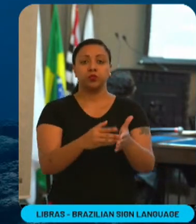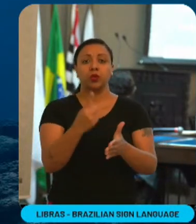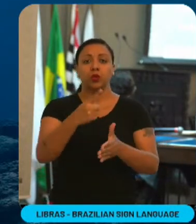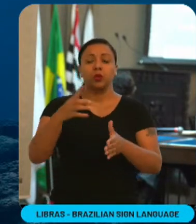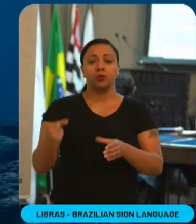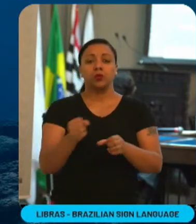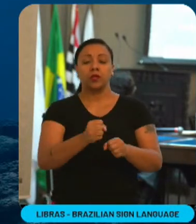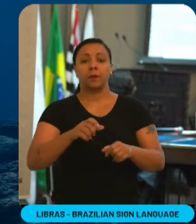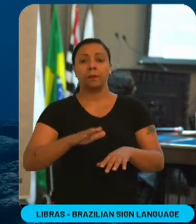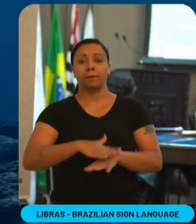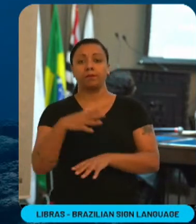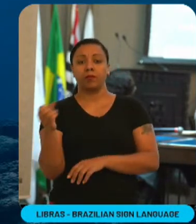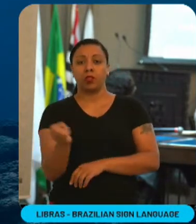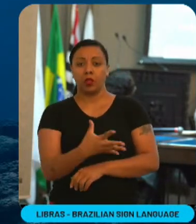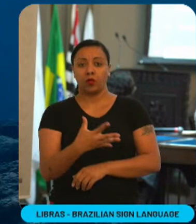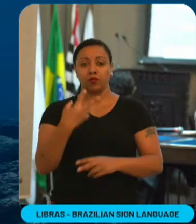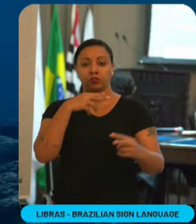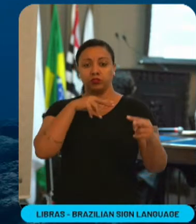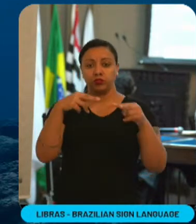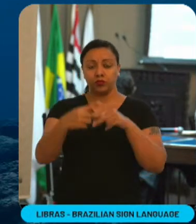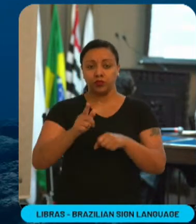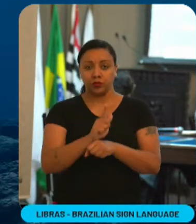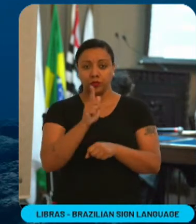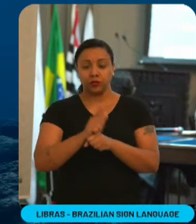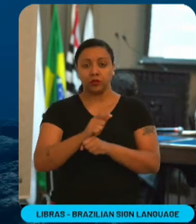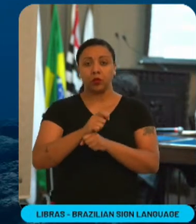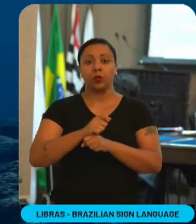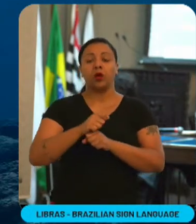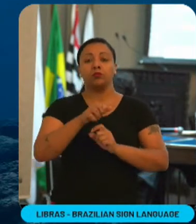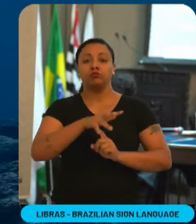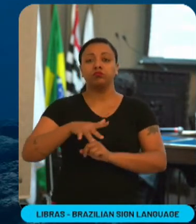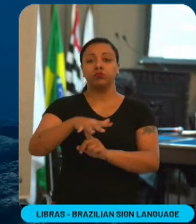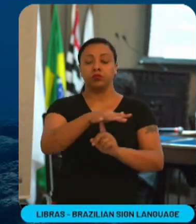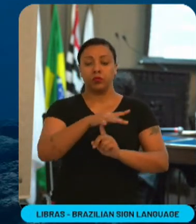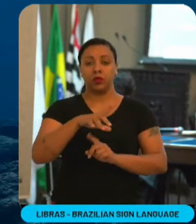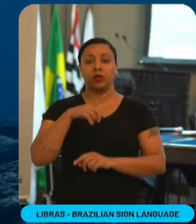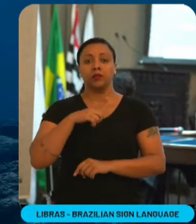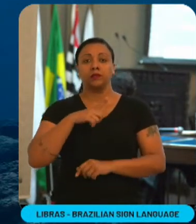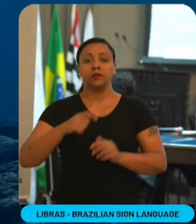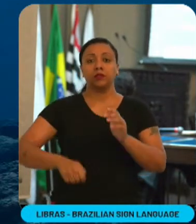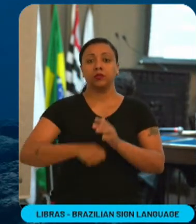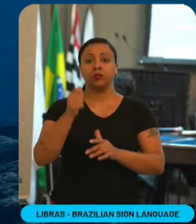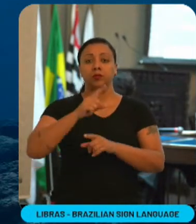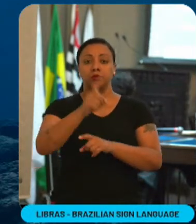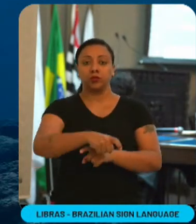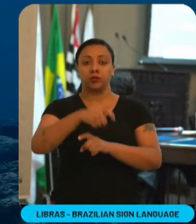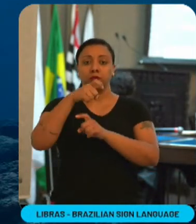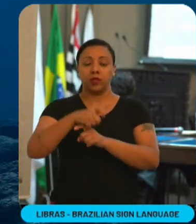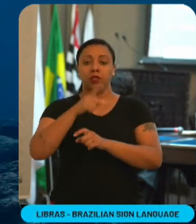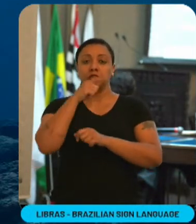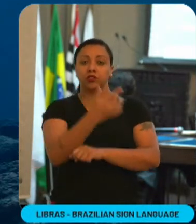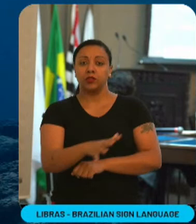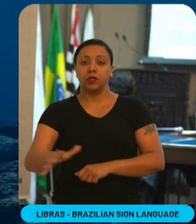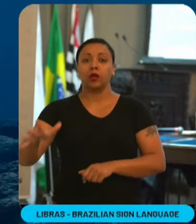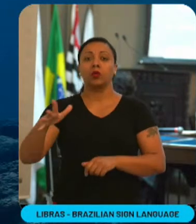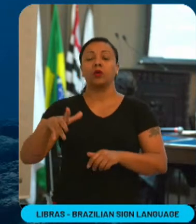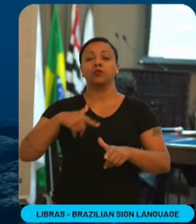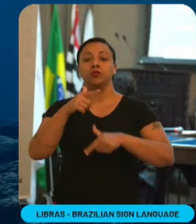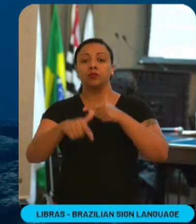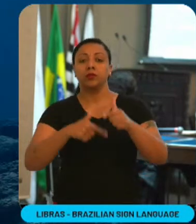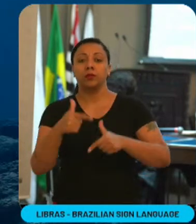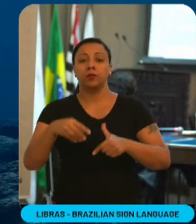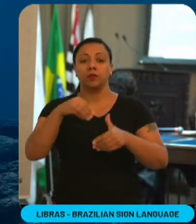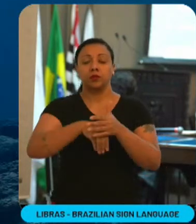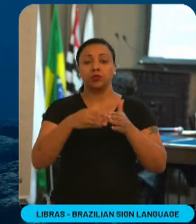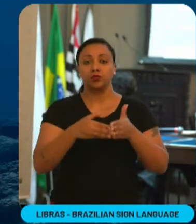a port terminal with one of the most modern installations in the point of view of